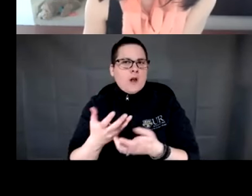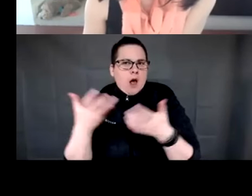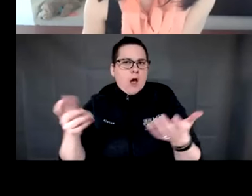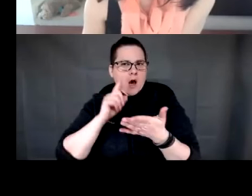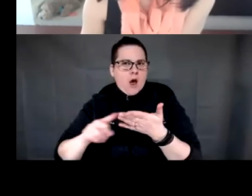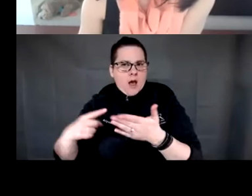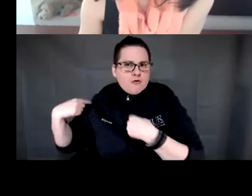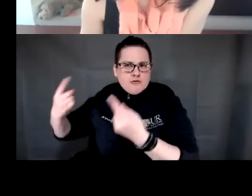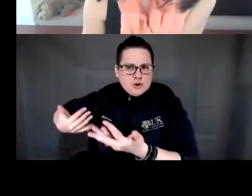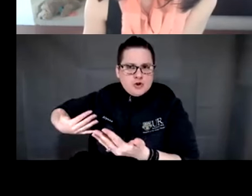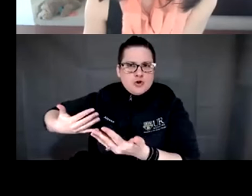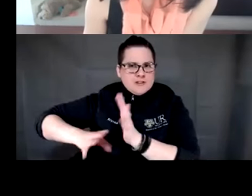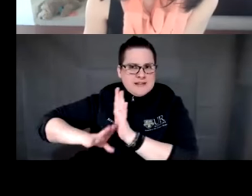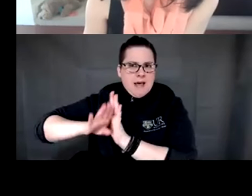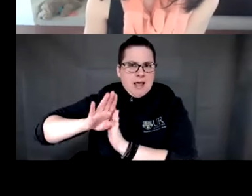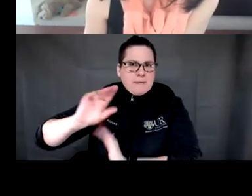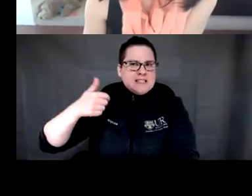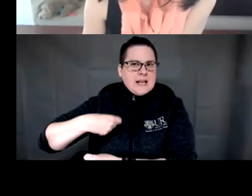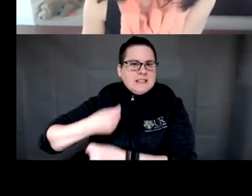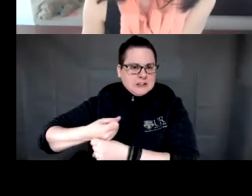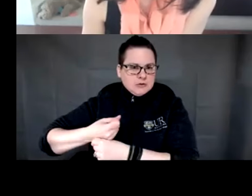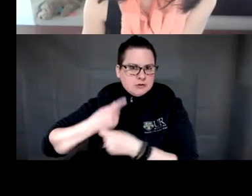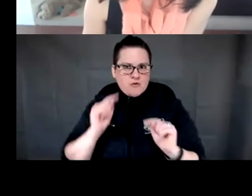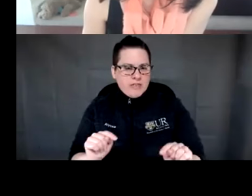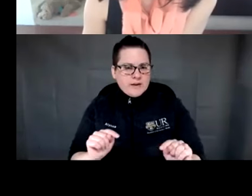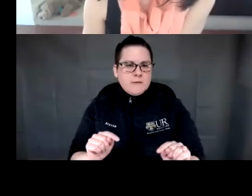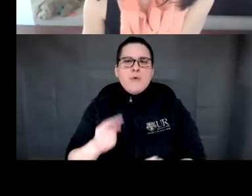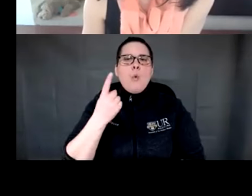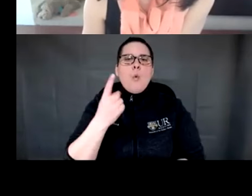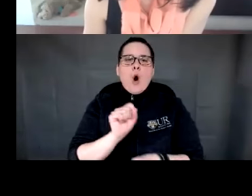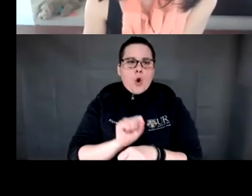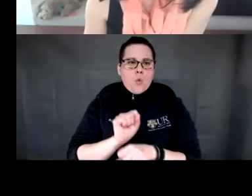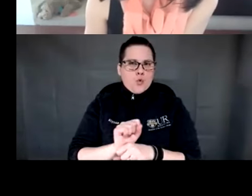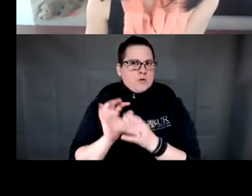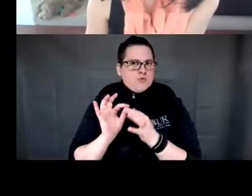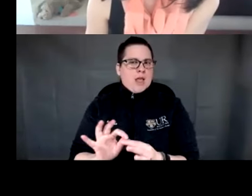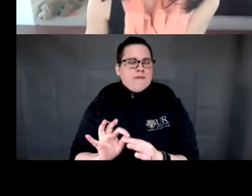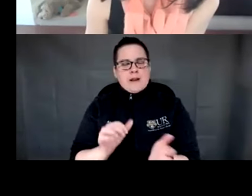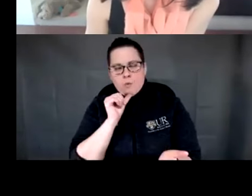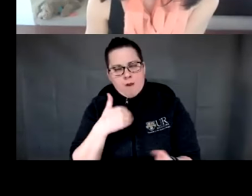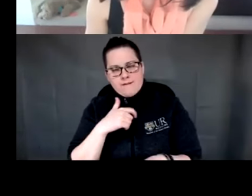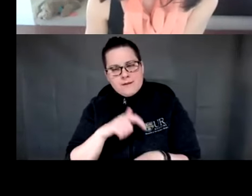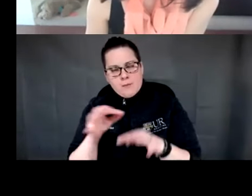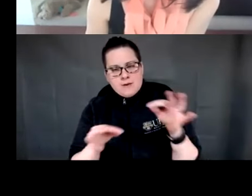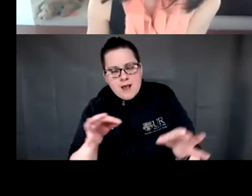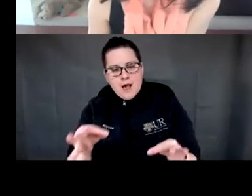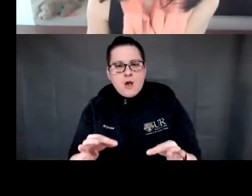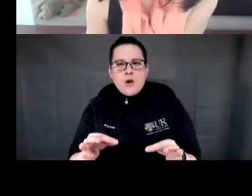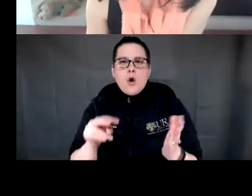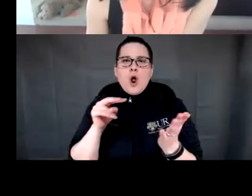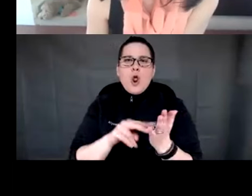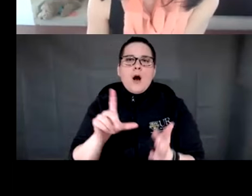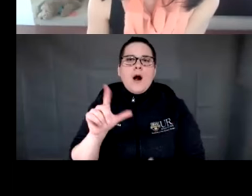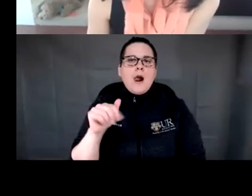developing over the last 10 years. There's one piece of work that's quite relevant, but I won't have time to tell you about looking at lapses